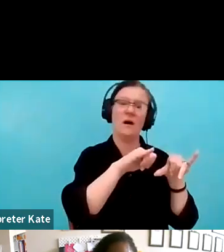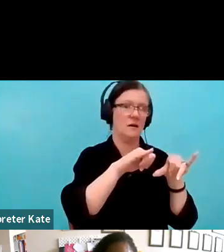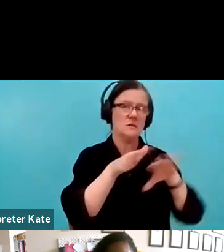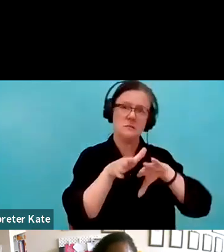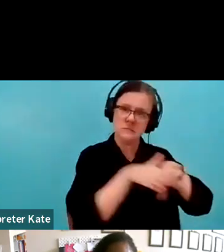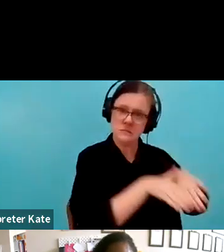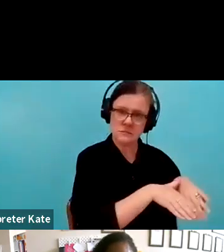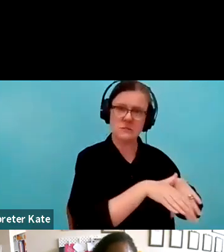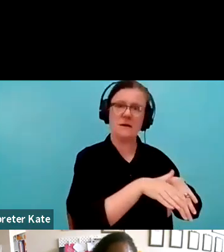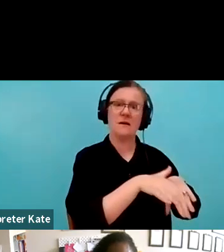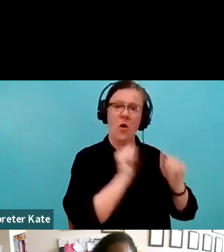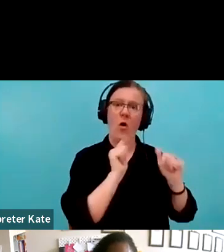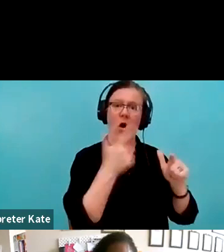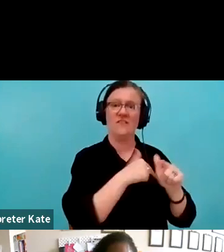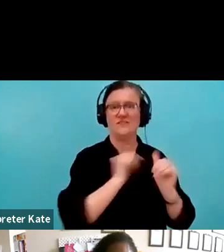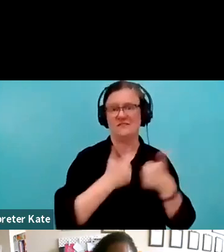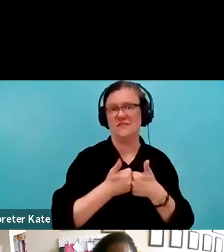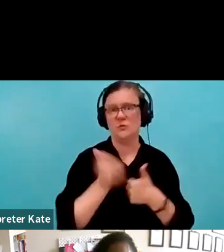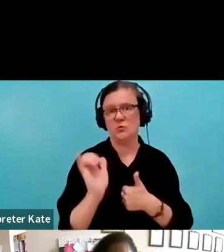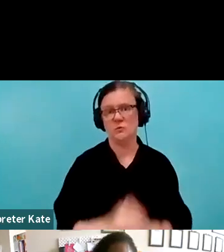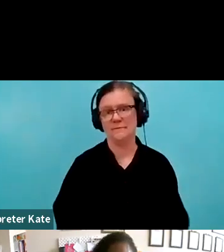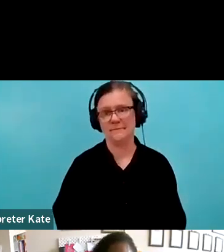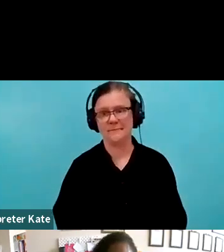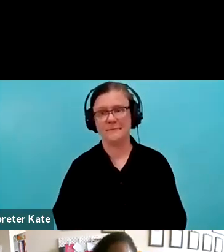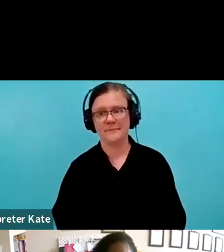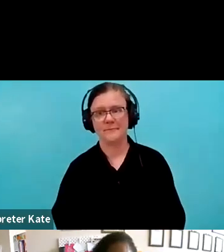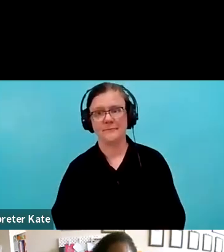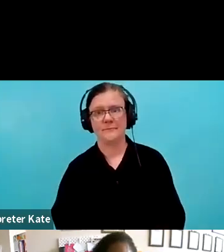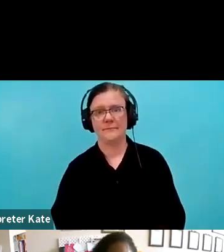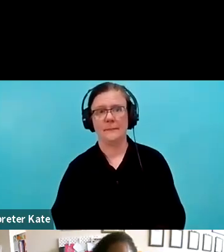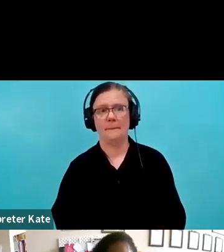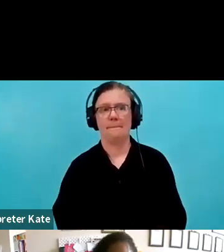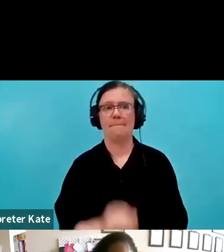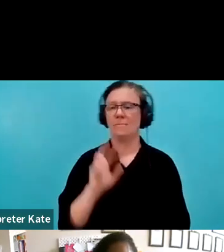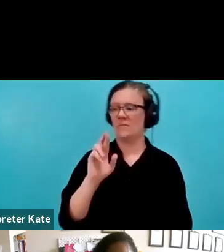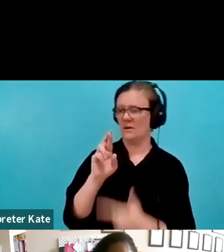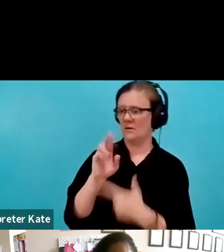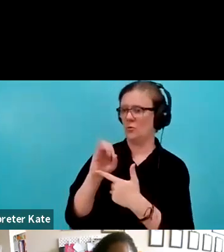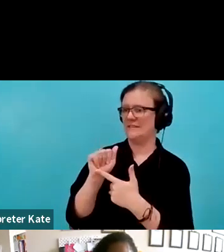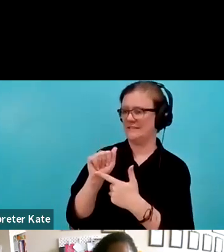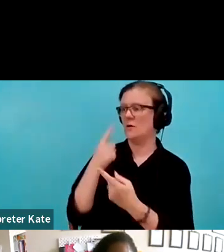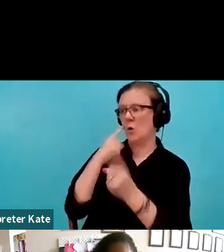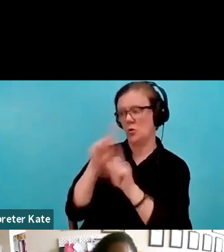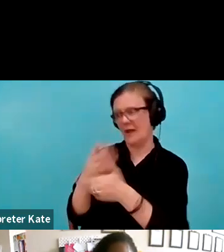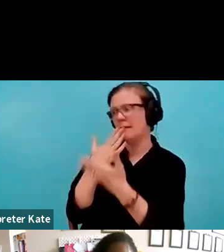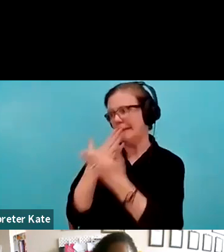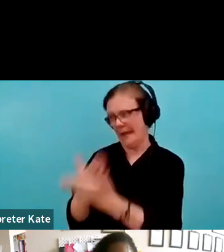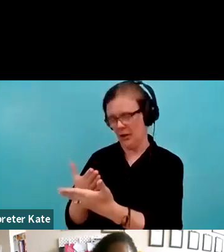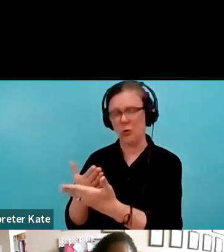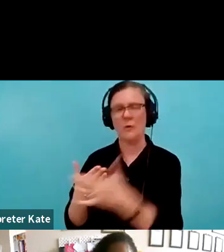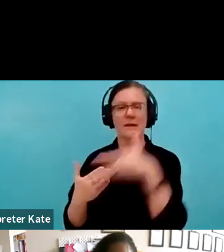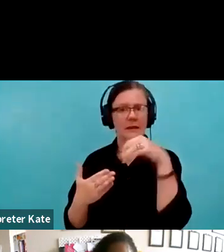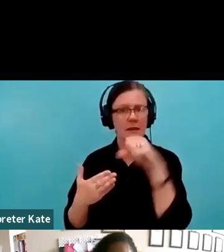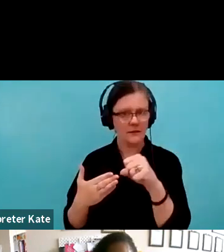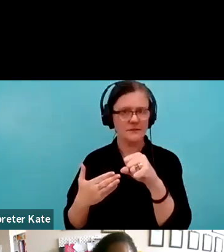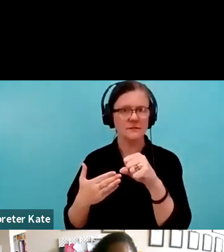is holding all of us back in every aspect of our lives. Yeah, Jim, Nicole, thank you so much for that. You know, I want